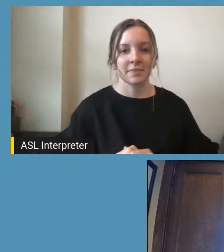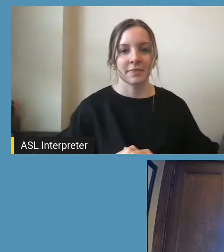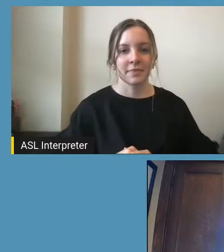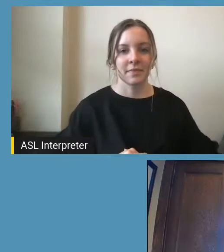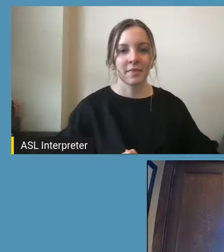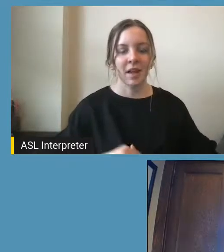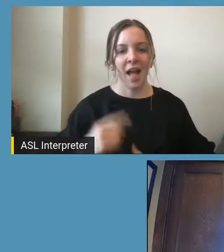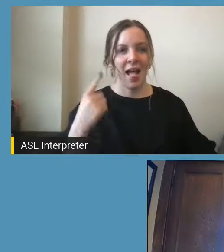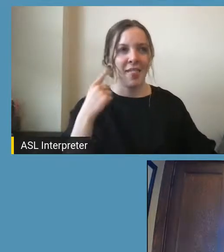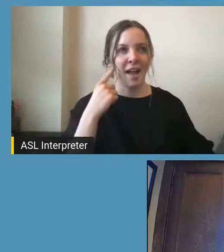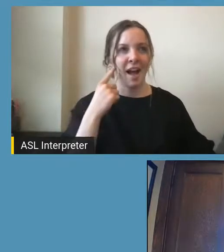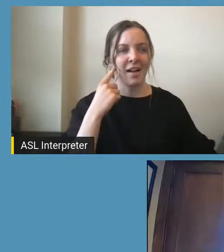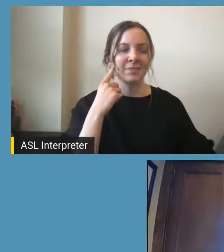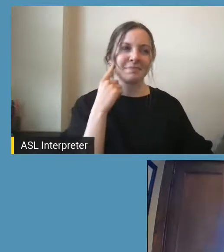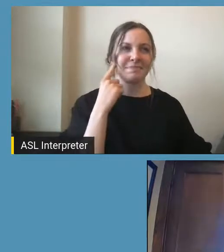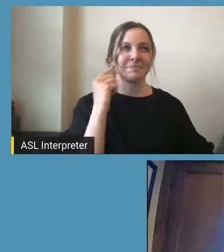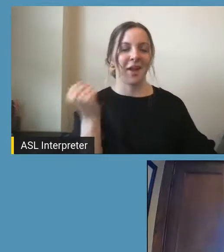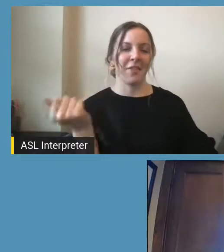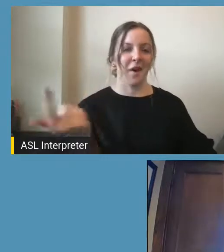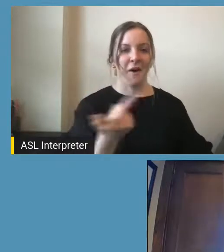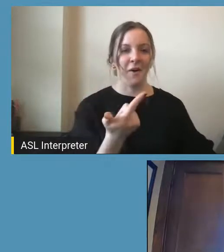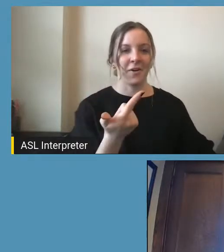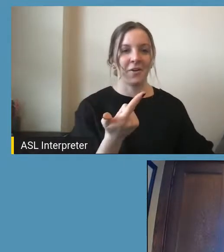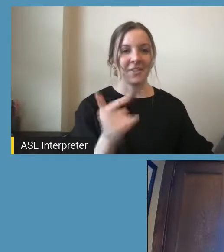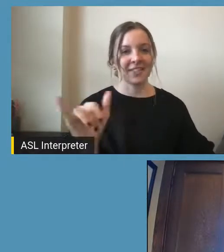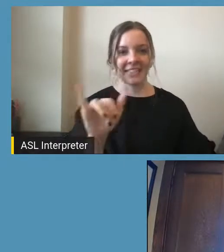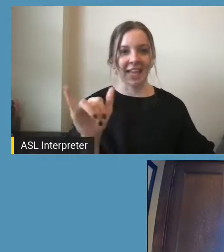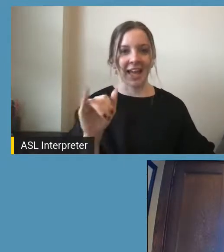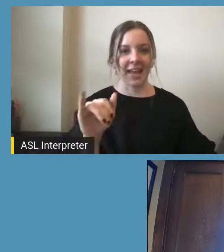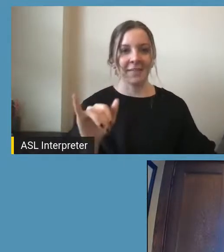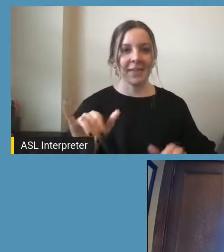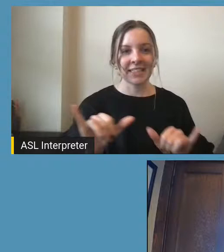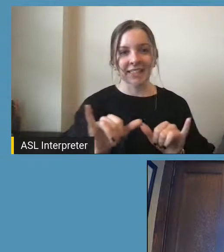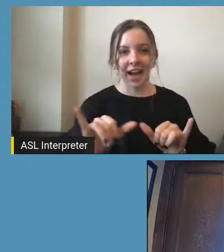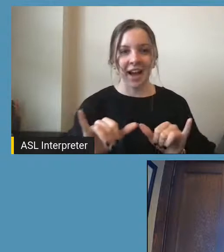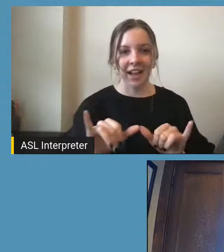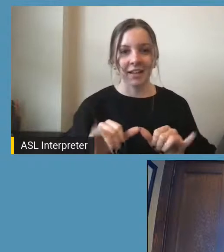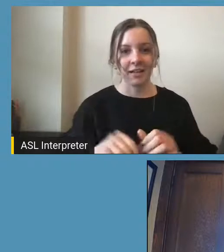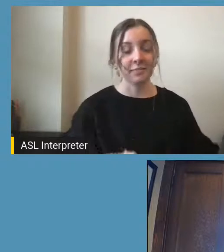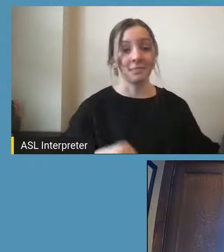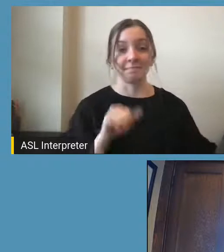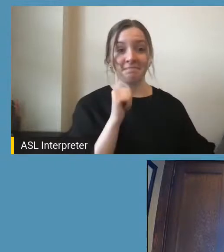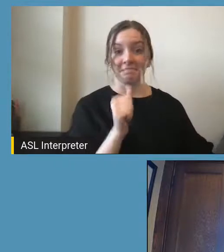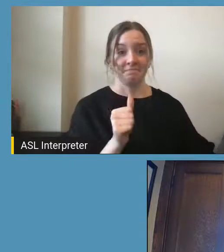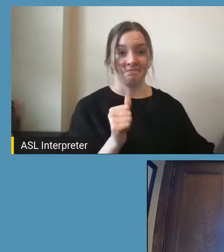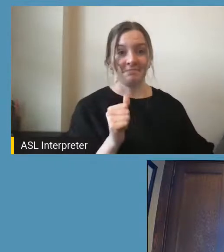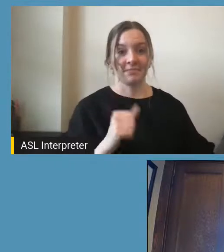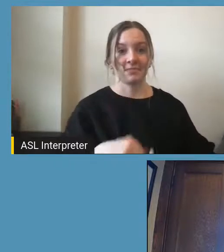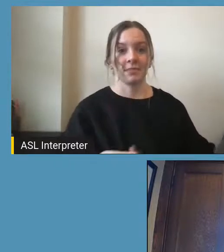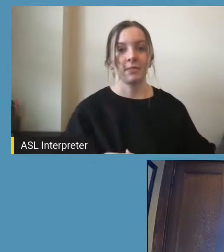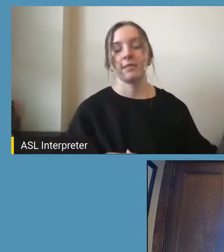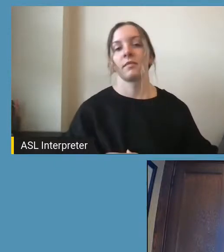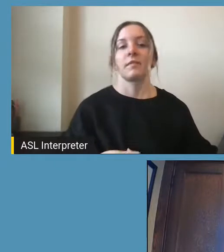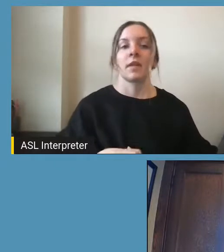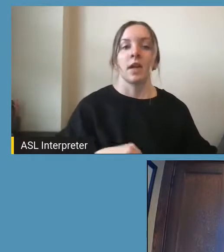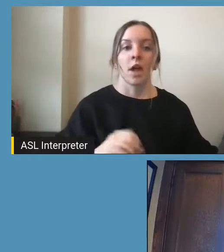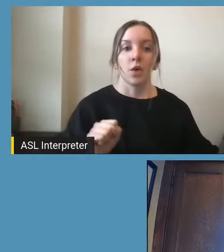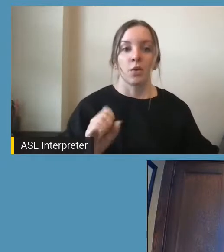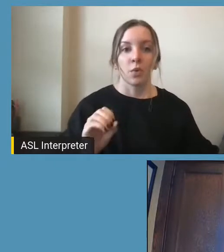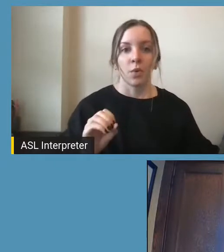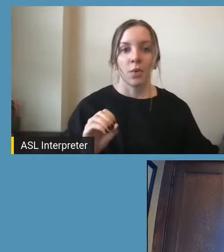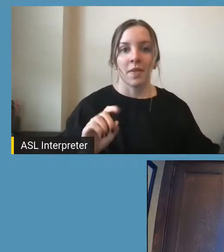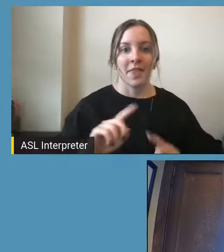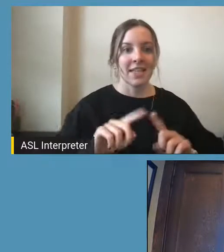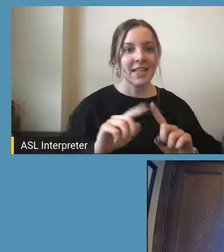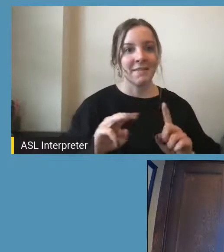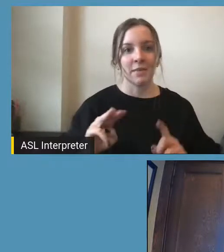size 40. But they actually shaped the mannequins slightly different. And I think they had the same